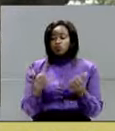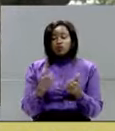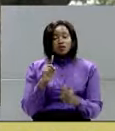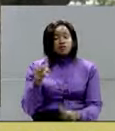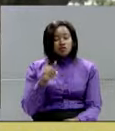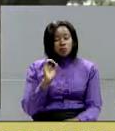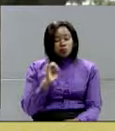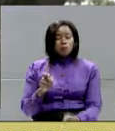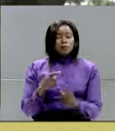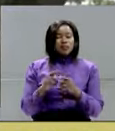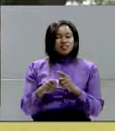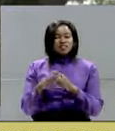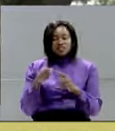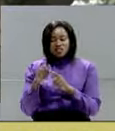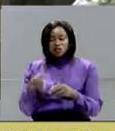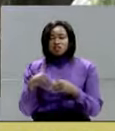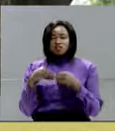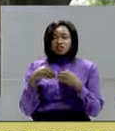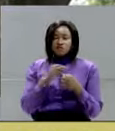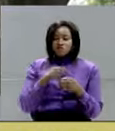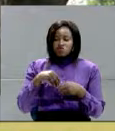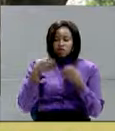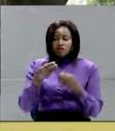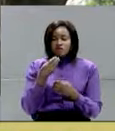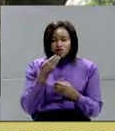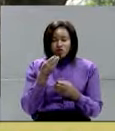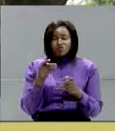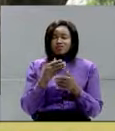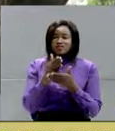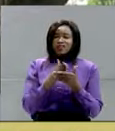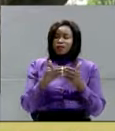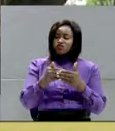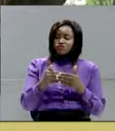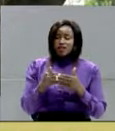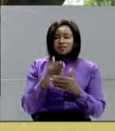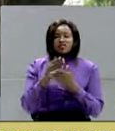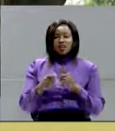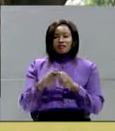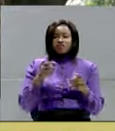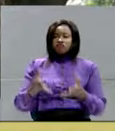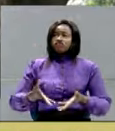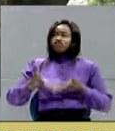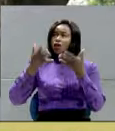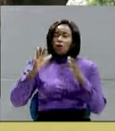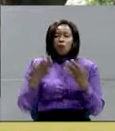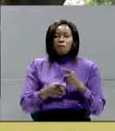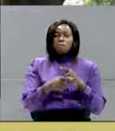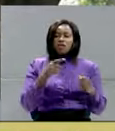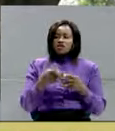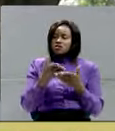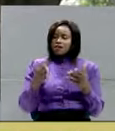starved, sexually abused, and sacrificed, or murdered in cold